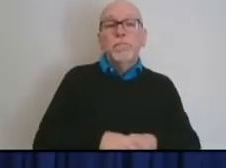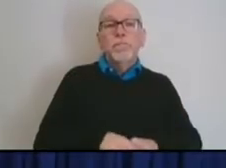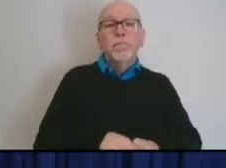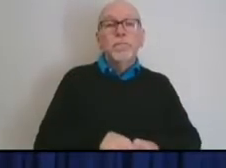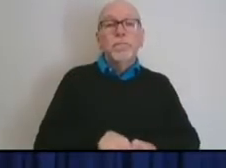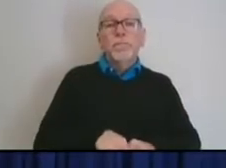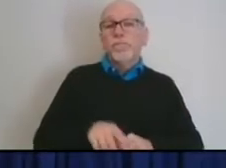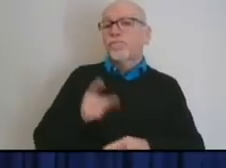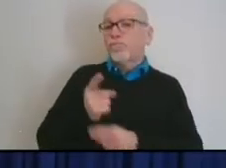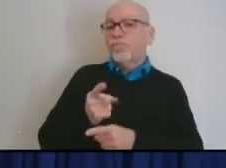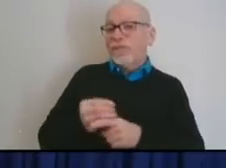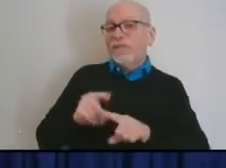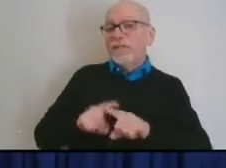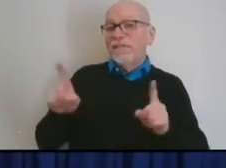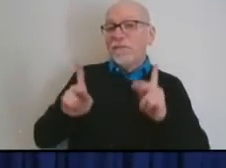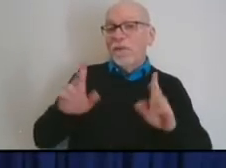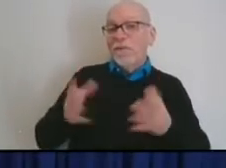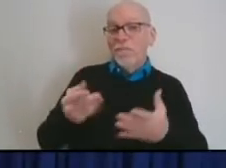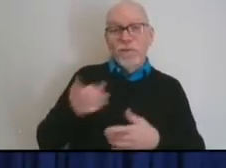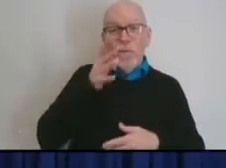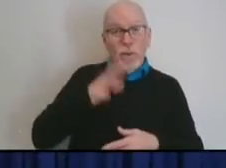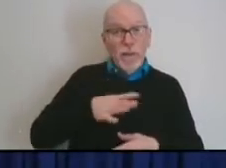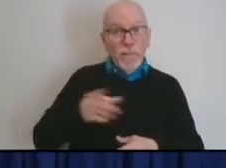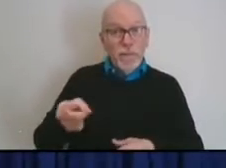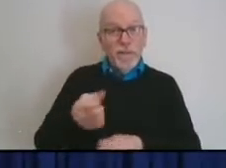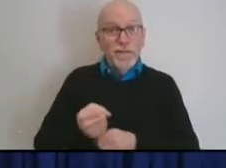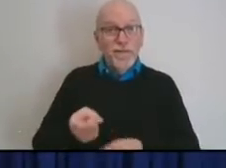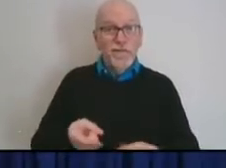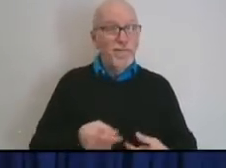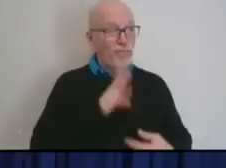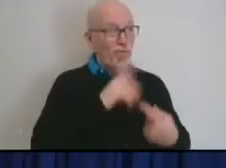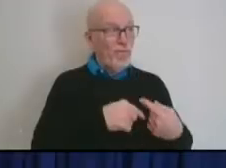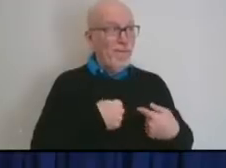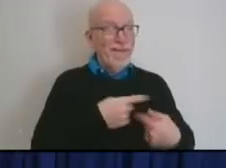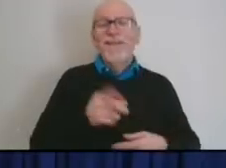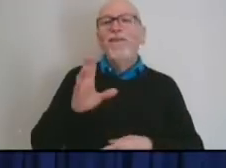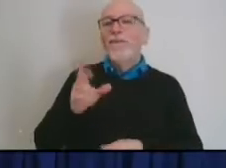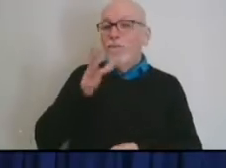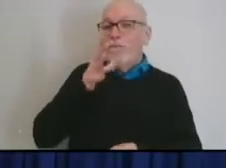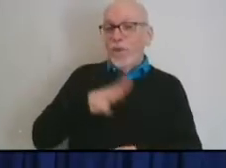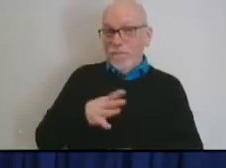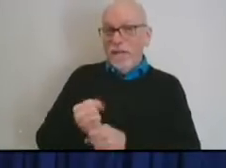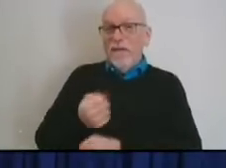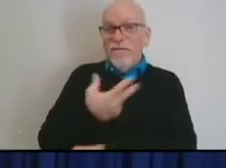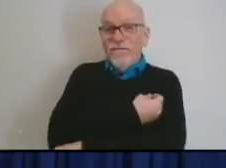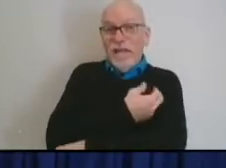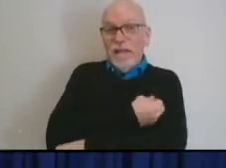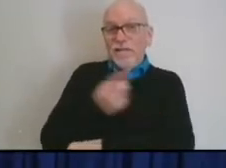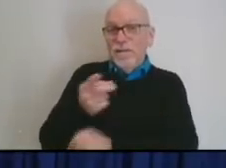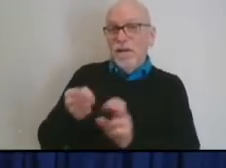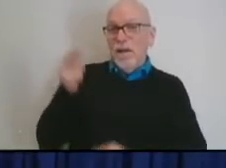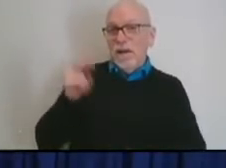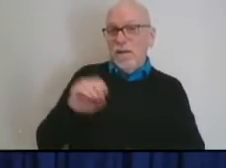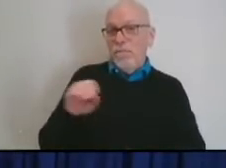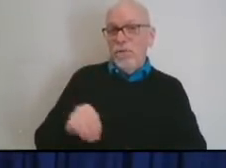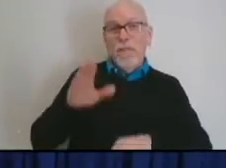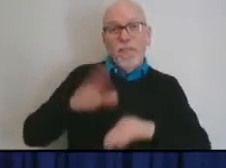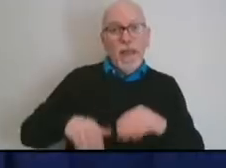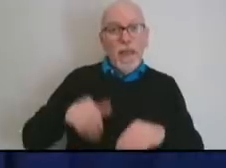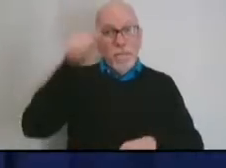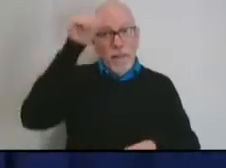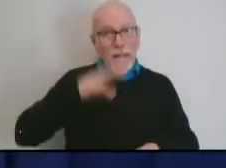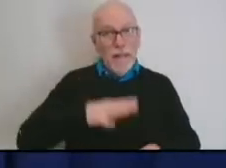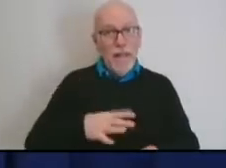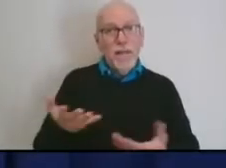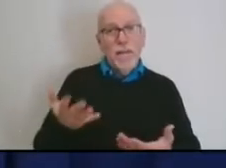population too. We're having women She's get talking vaccinated. to me right now. We have women getting vaccinated at a higher rate than men, and part of that's